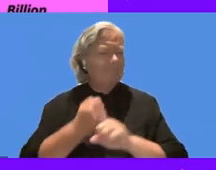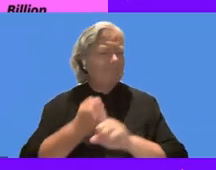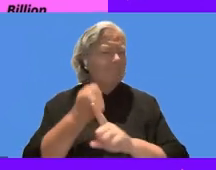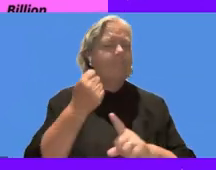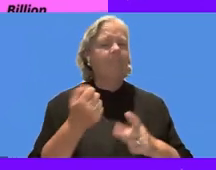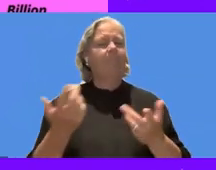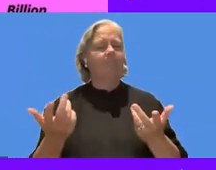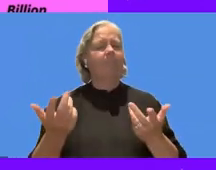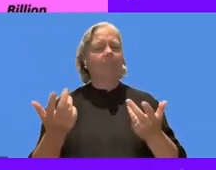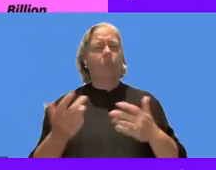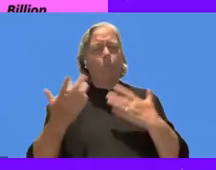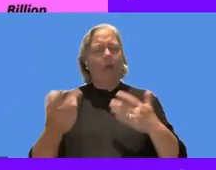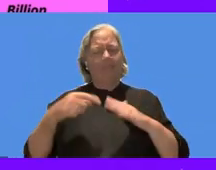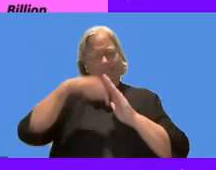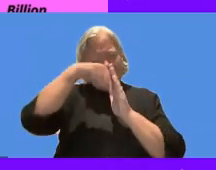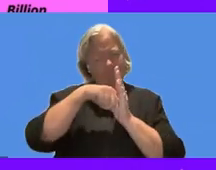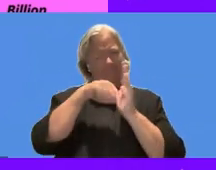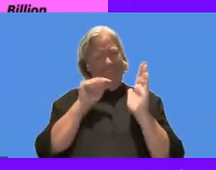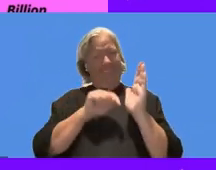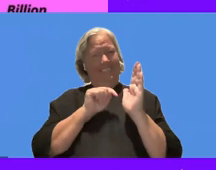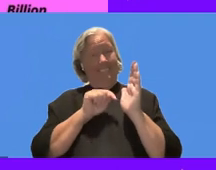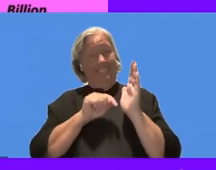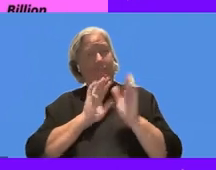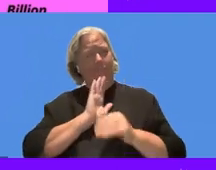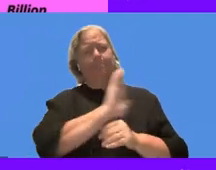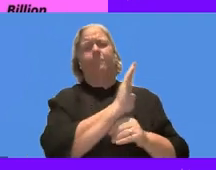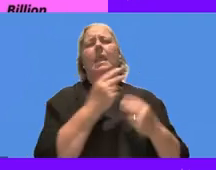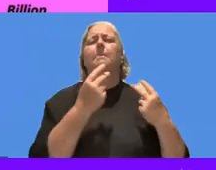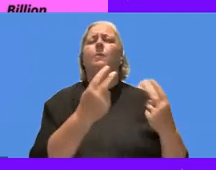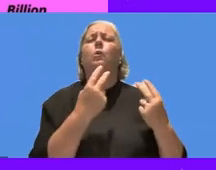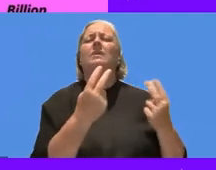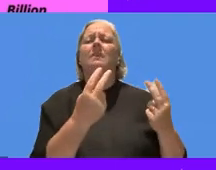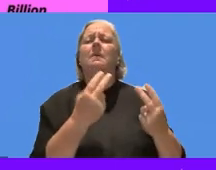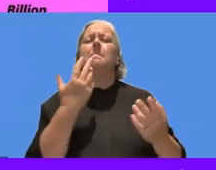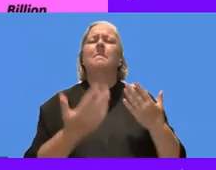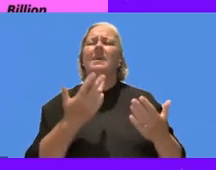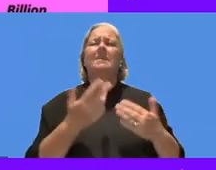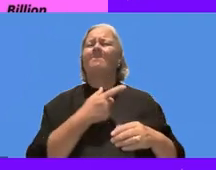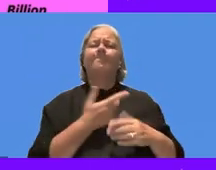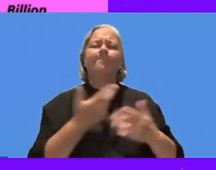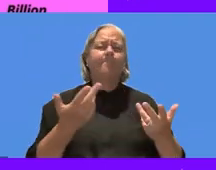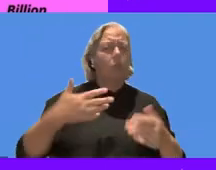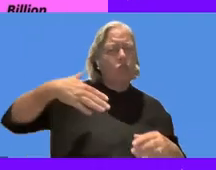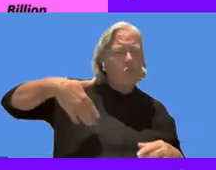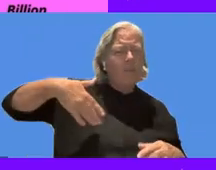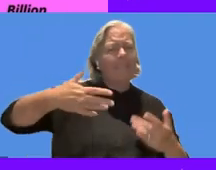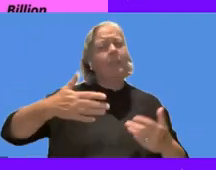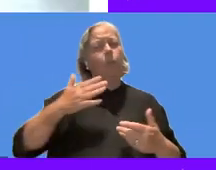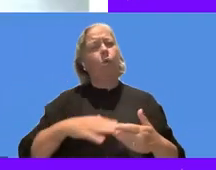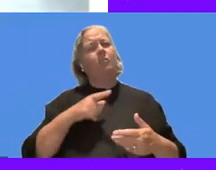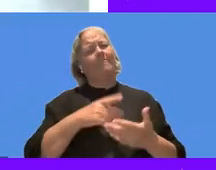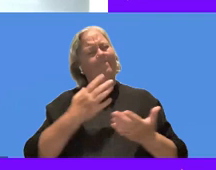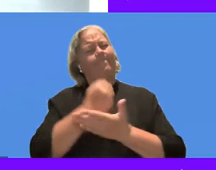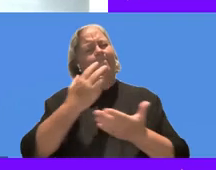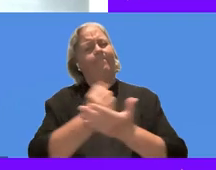issues which may be priorities for them but haven't necessarily got that same traction in the academic community at the moment? That's such